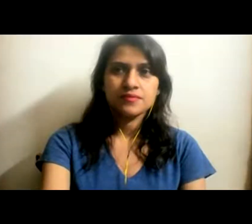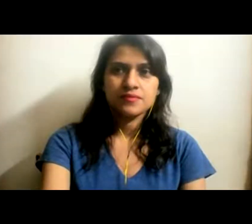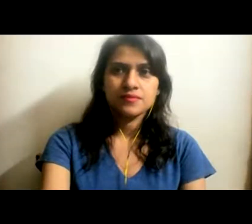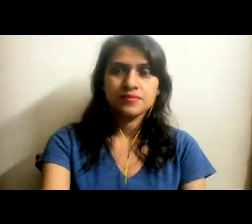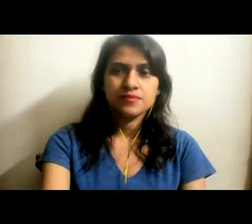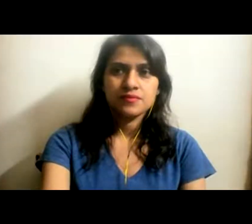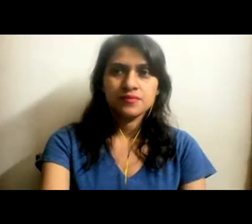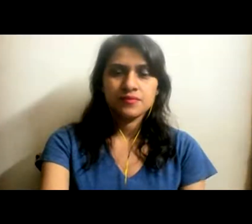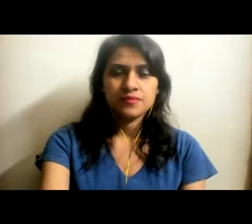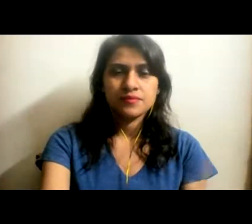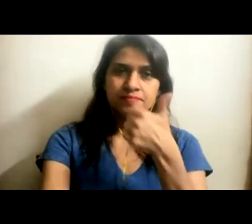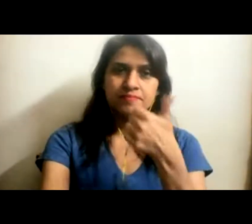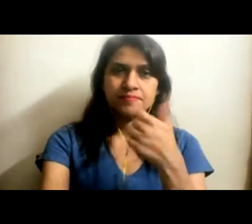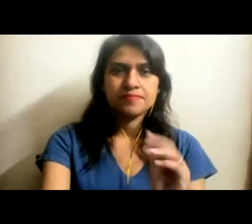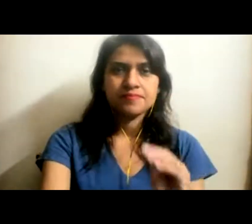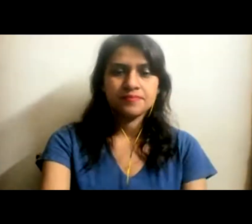how about it now?